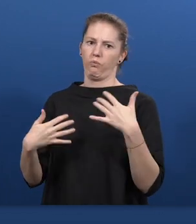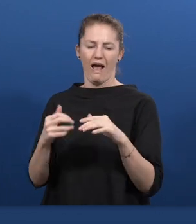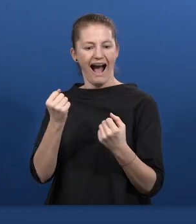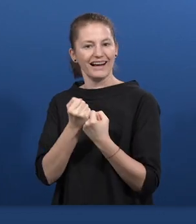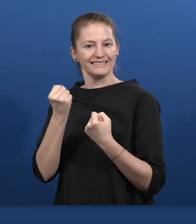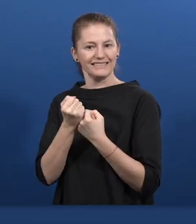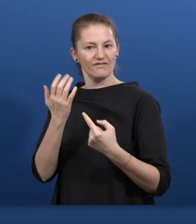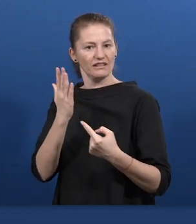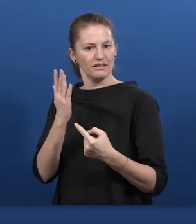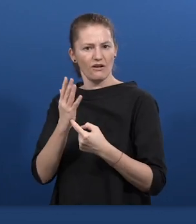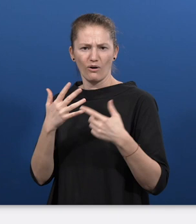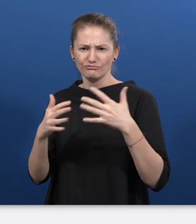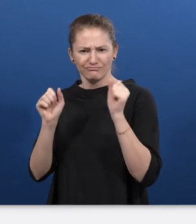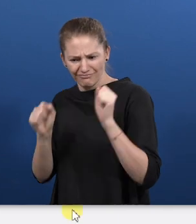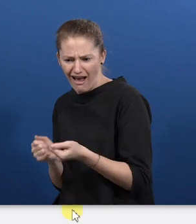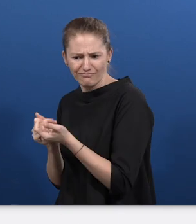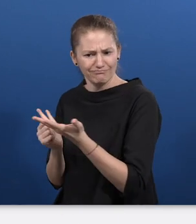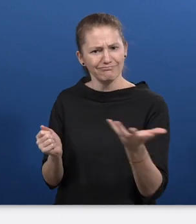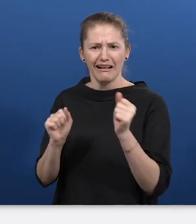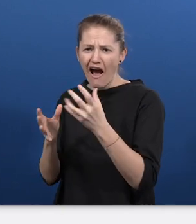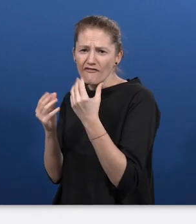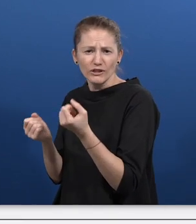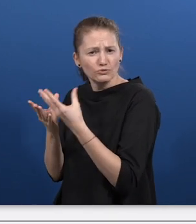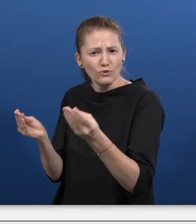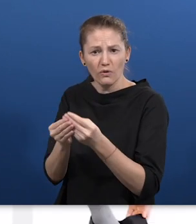that can be life-saving to so many people.